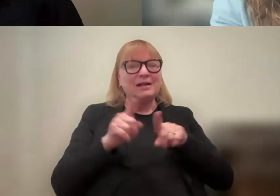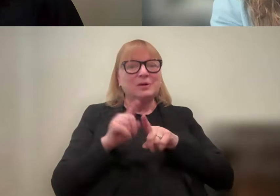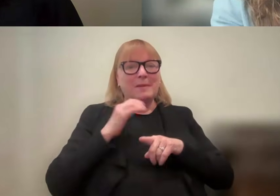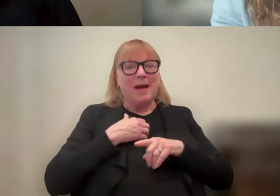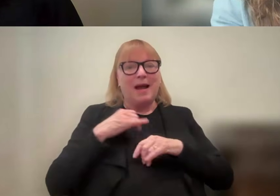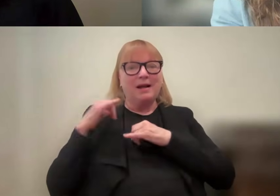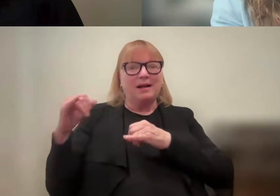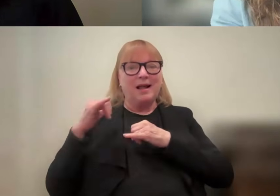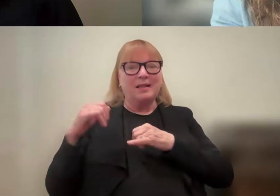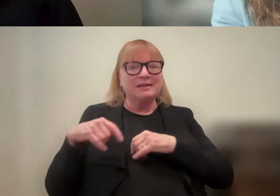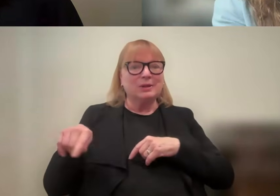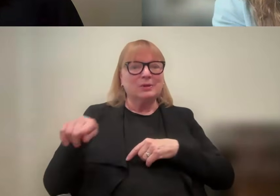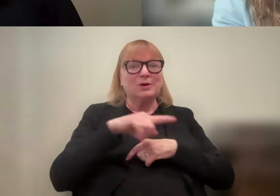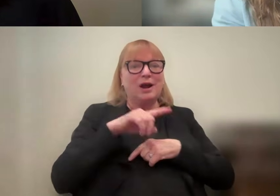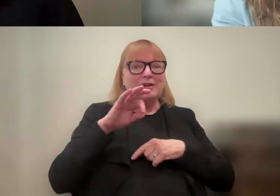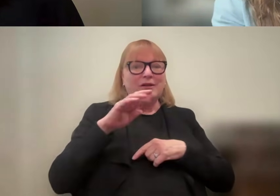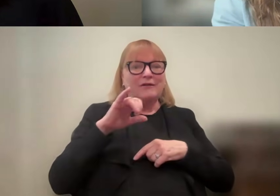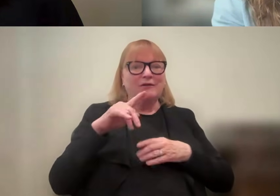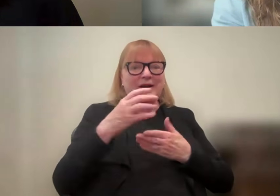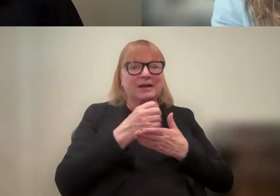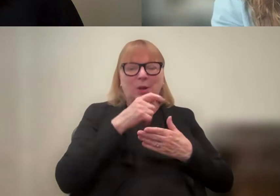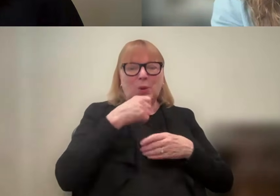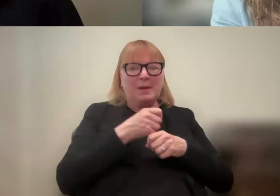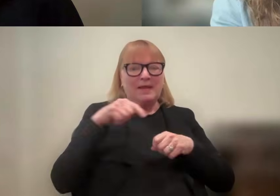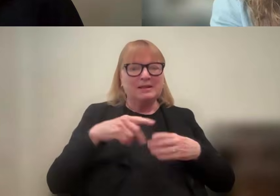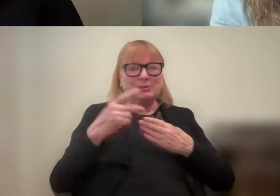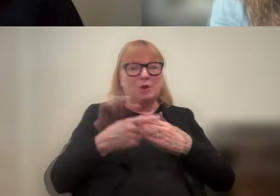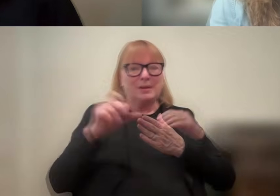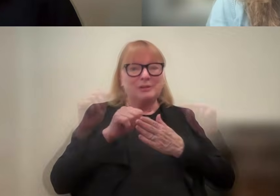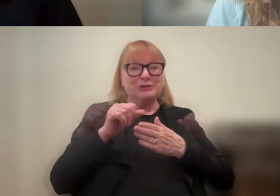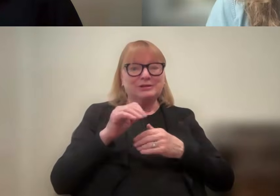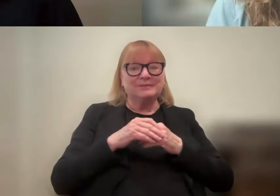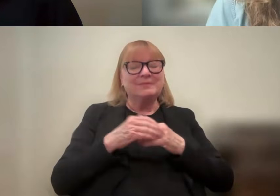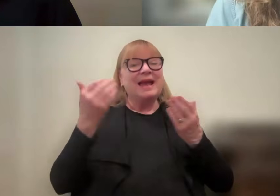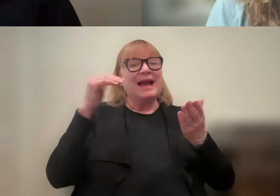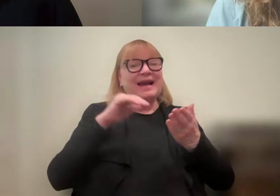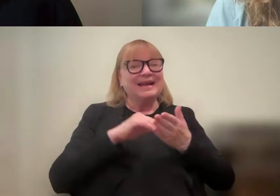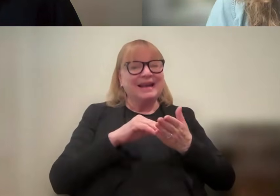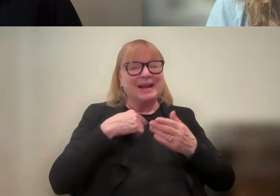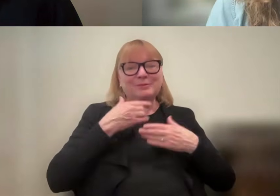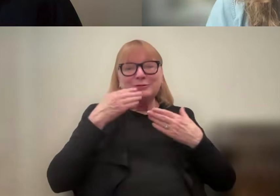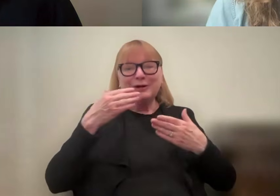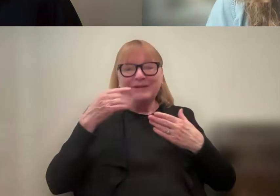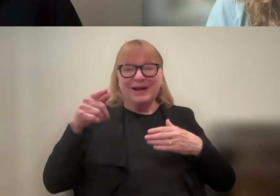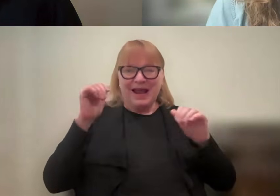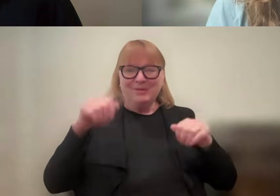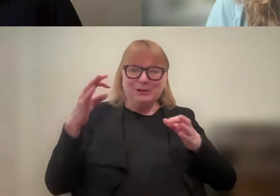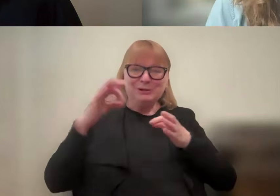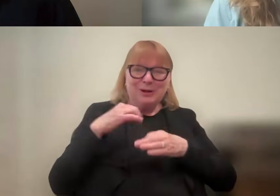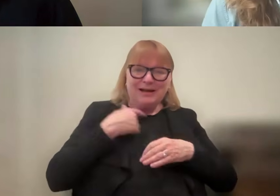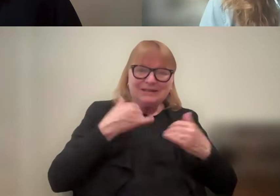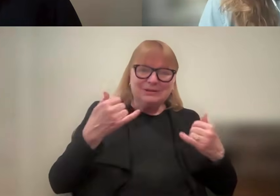my colleagues across the Frick Collection who made this program possible. Again, I'm so grateful that you were able to join